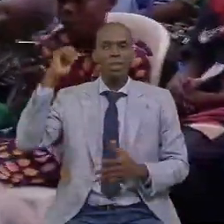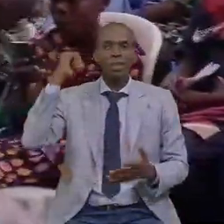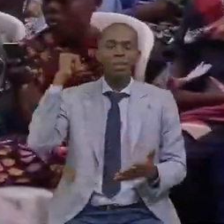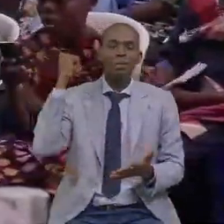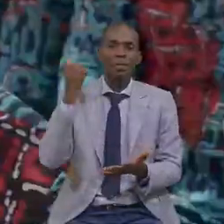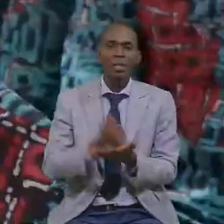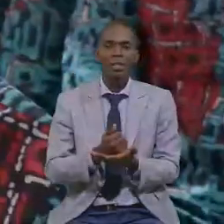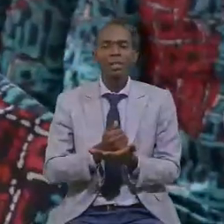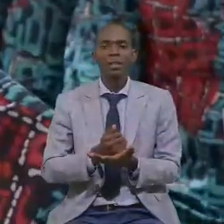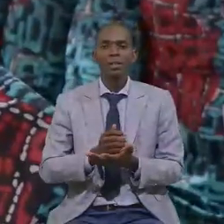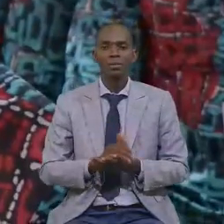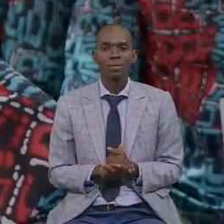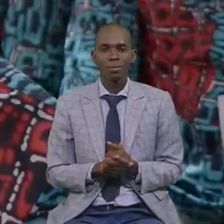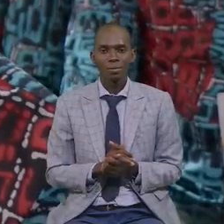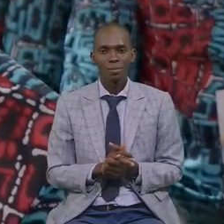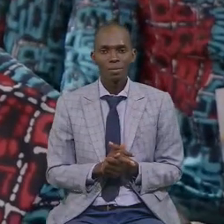Amen.